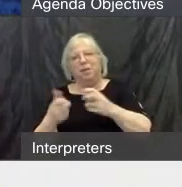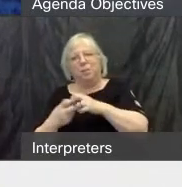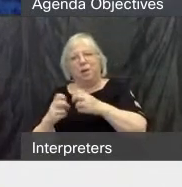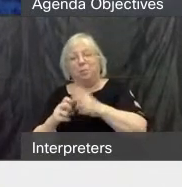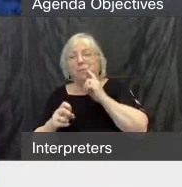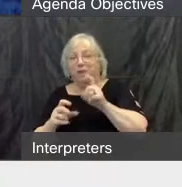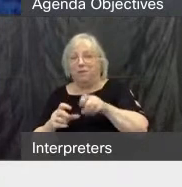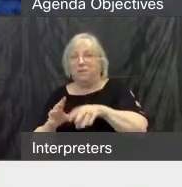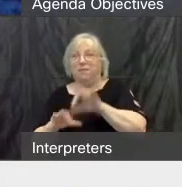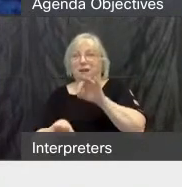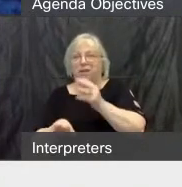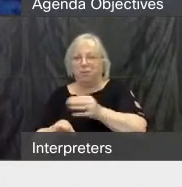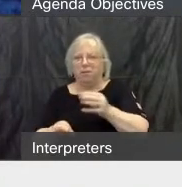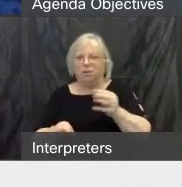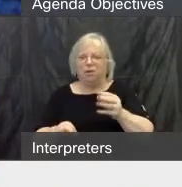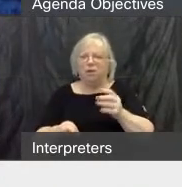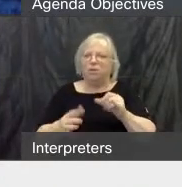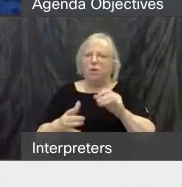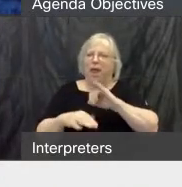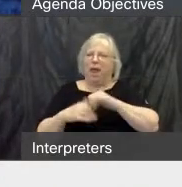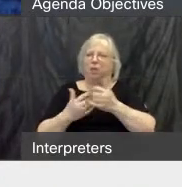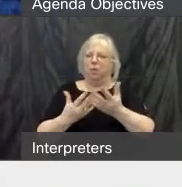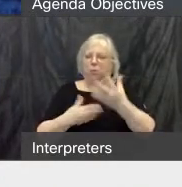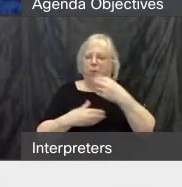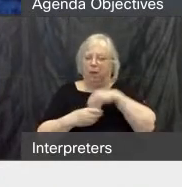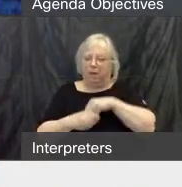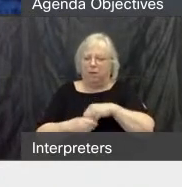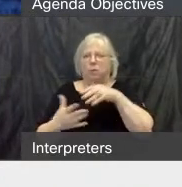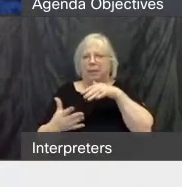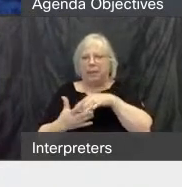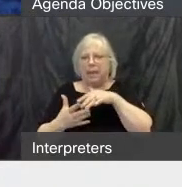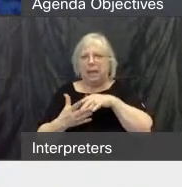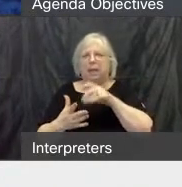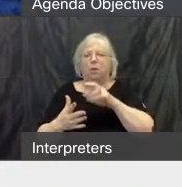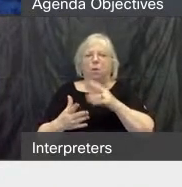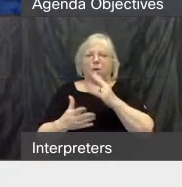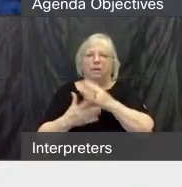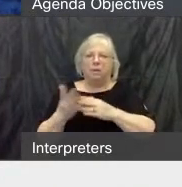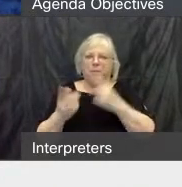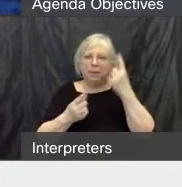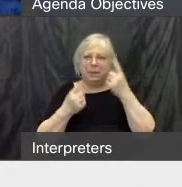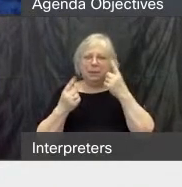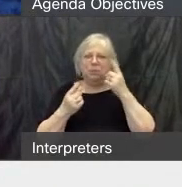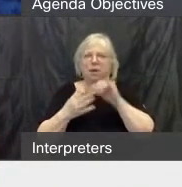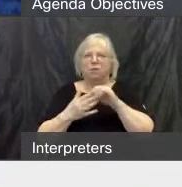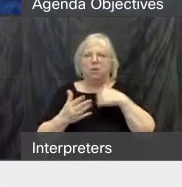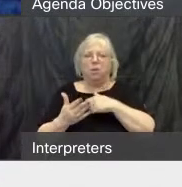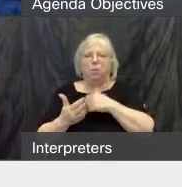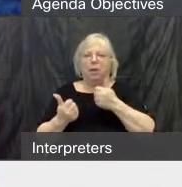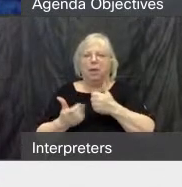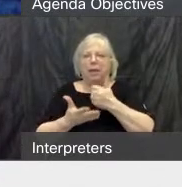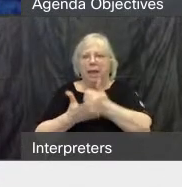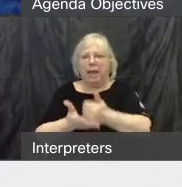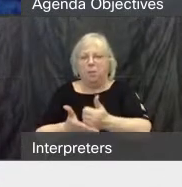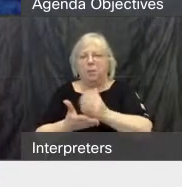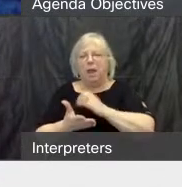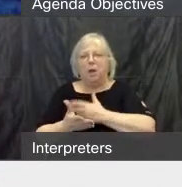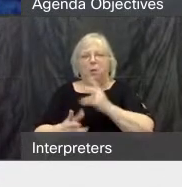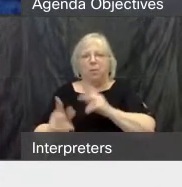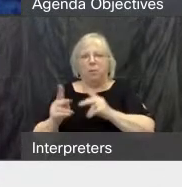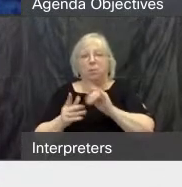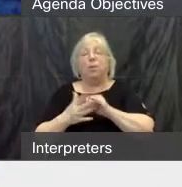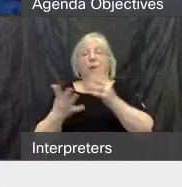hope we put that into some sort of study or consideration, that we can help our folks that want to